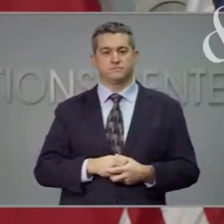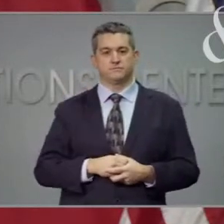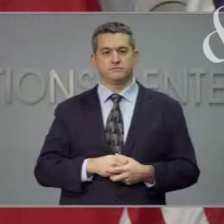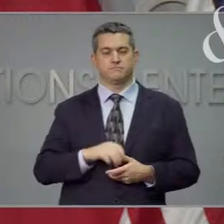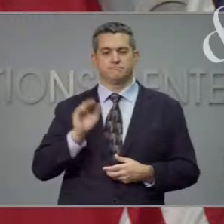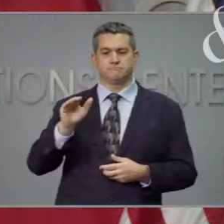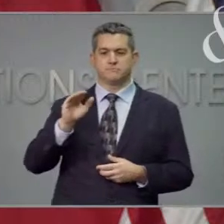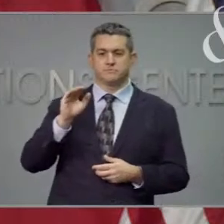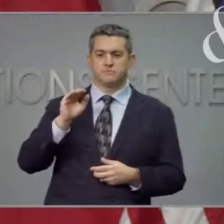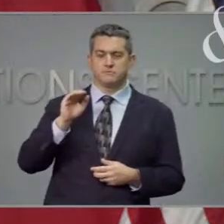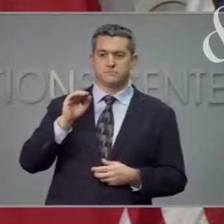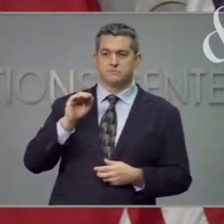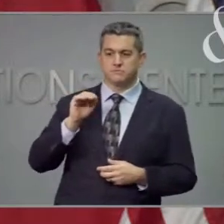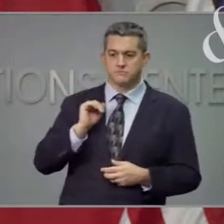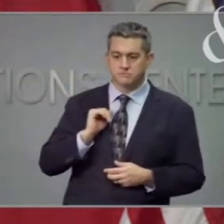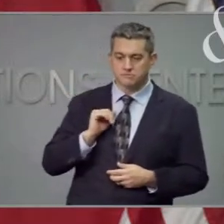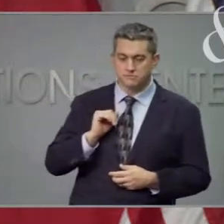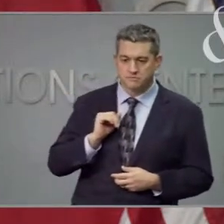That